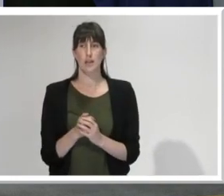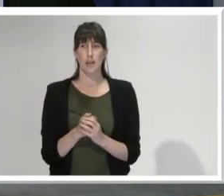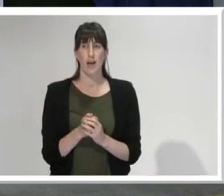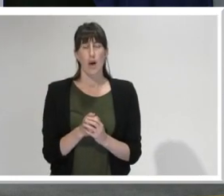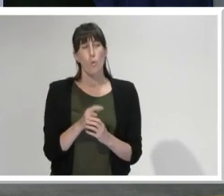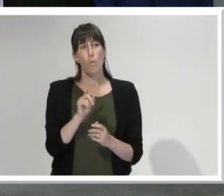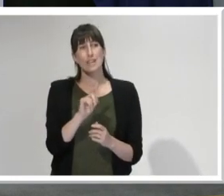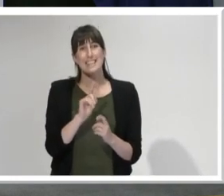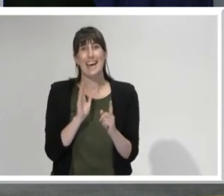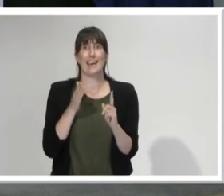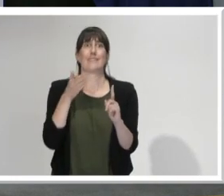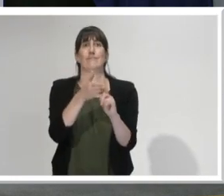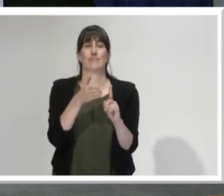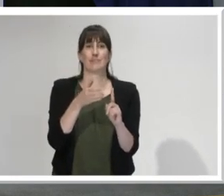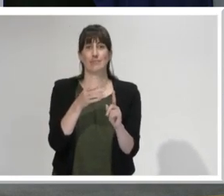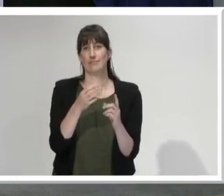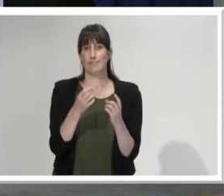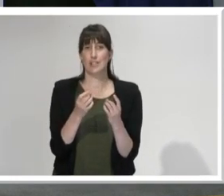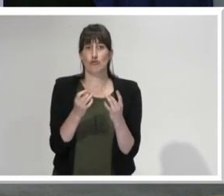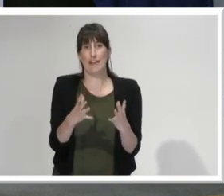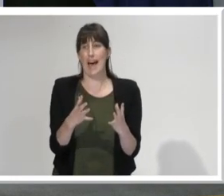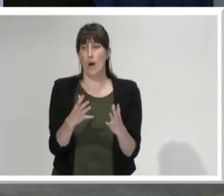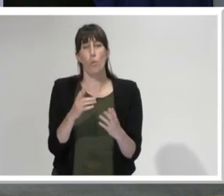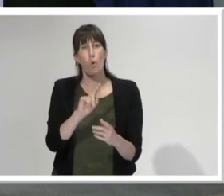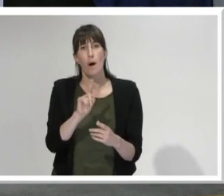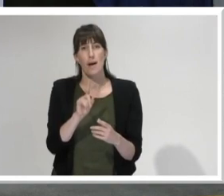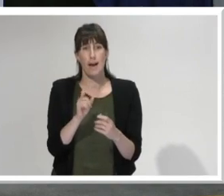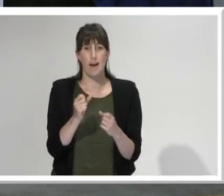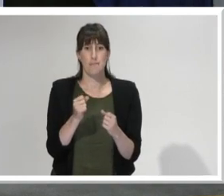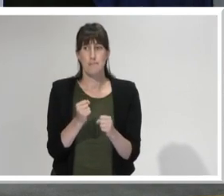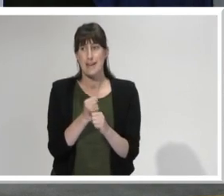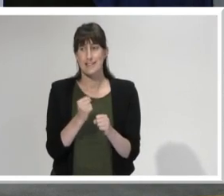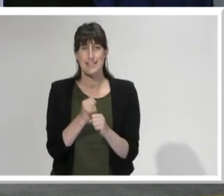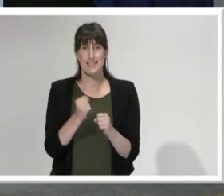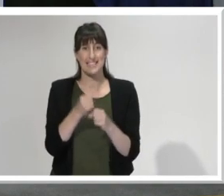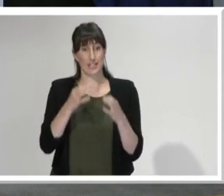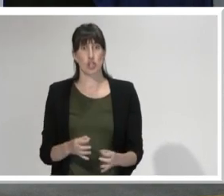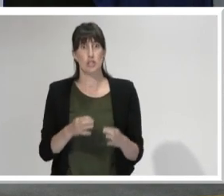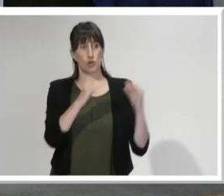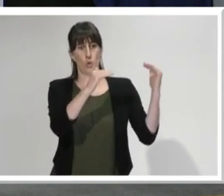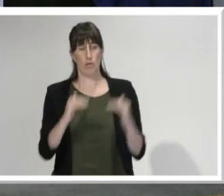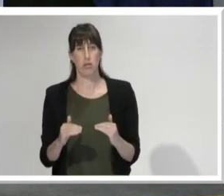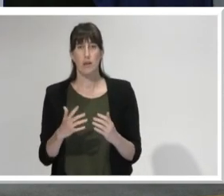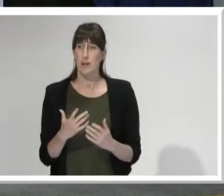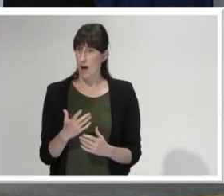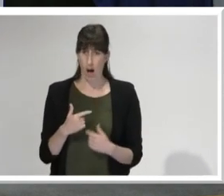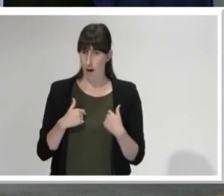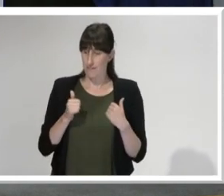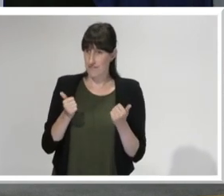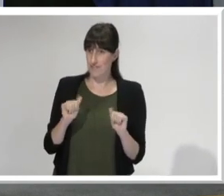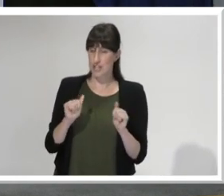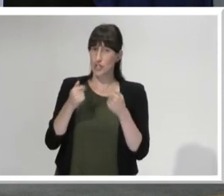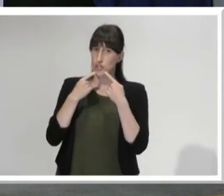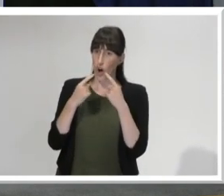and why not make them more public so that people have certainty? Yeah, so actually I've talked publicly about some of them already. What I